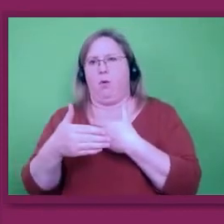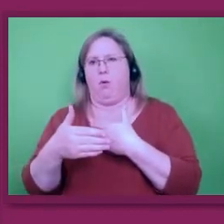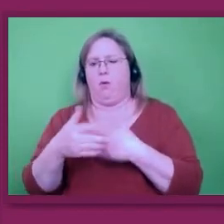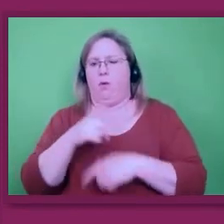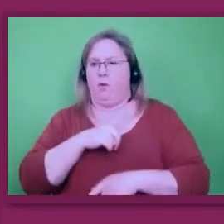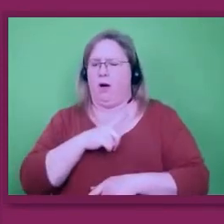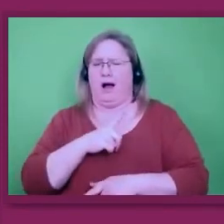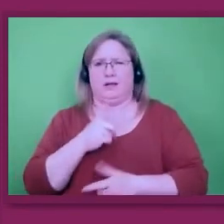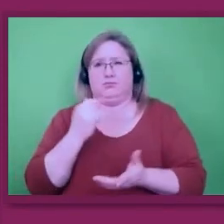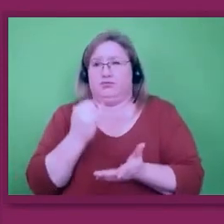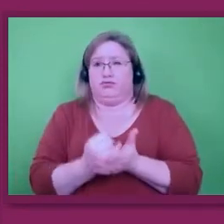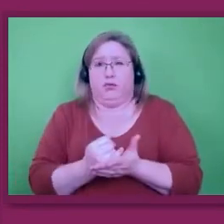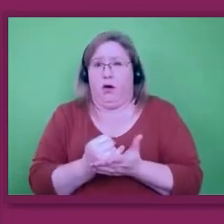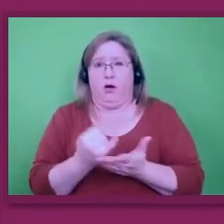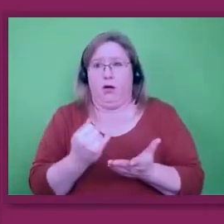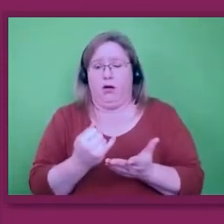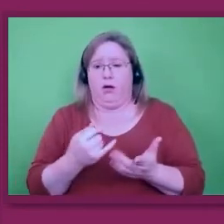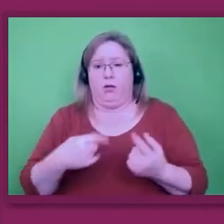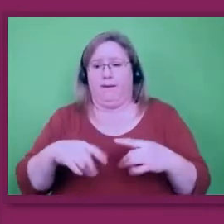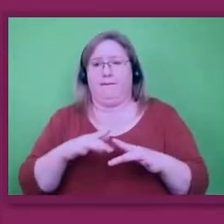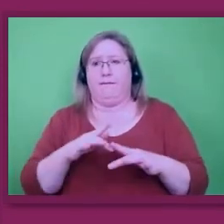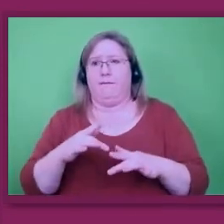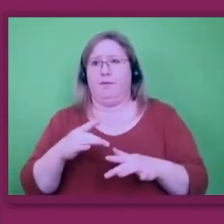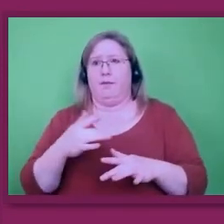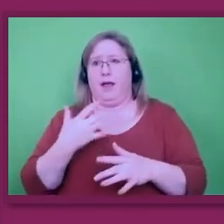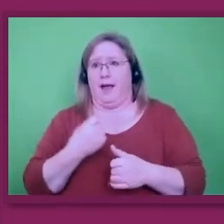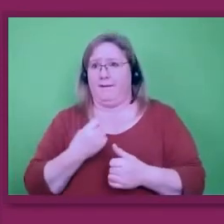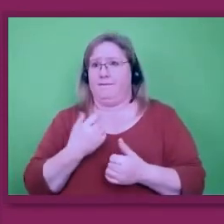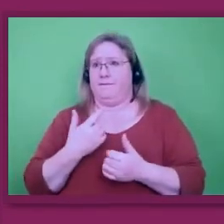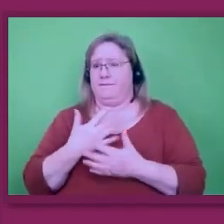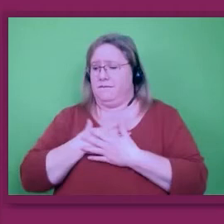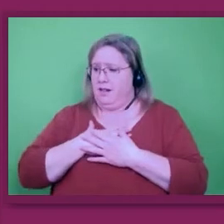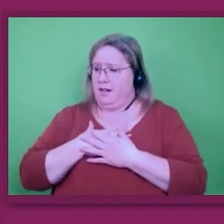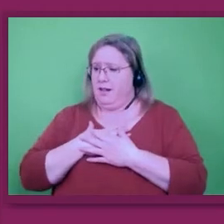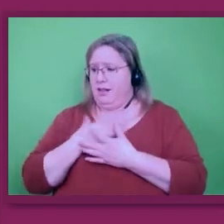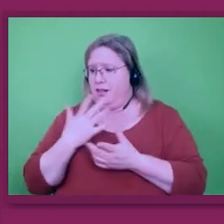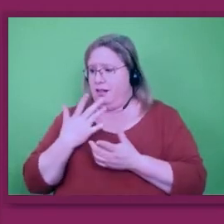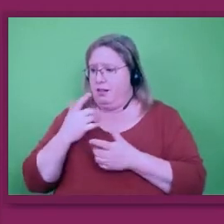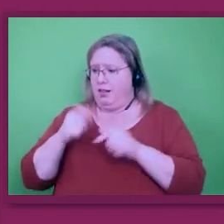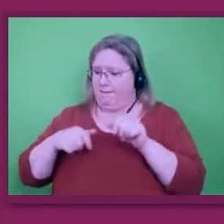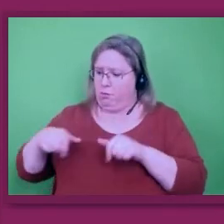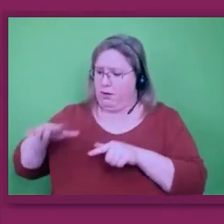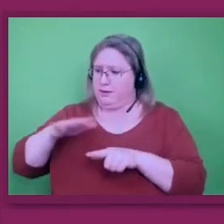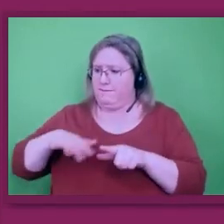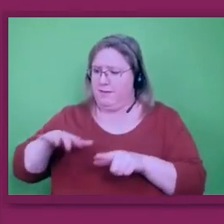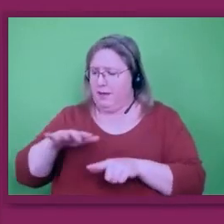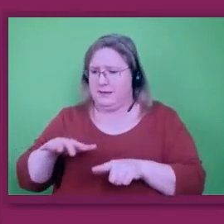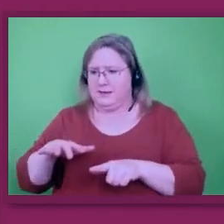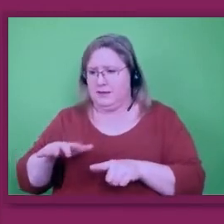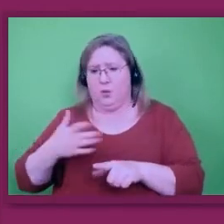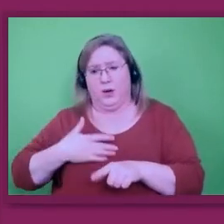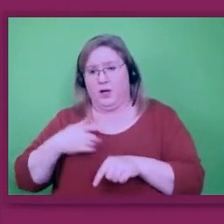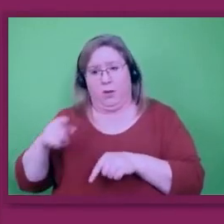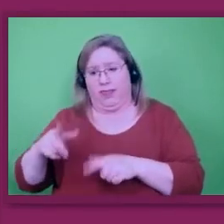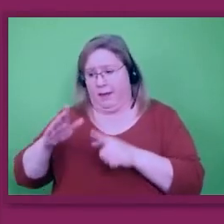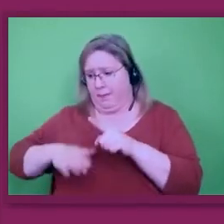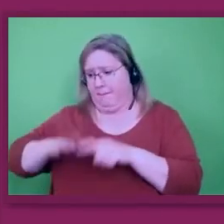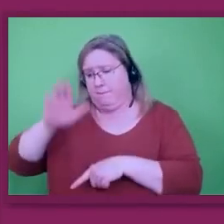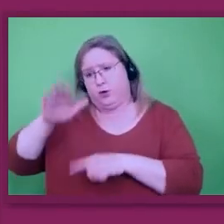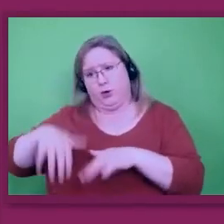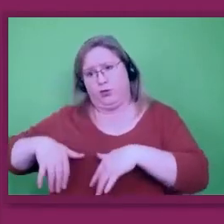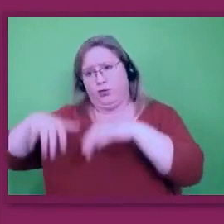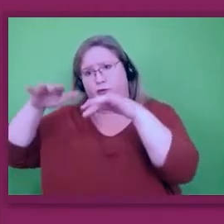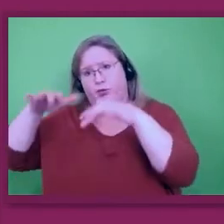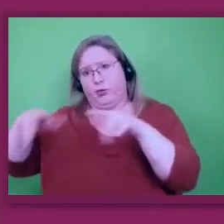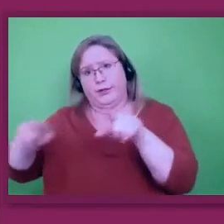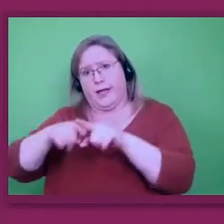wrong. And, you know, we have loved ones, and we know that we just don't want them to face the same outcomes. So next